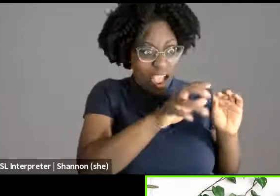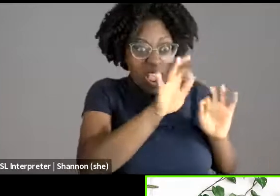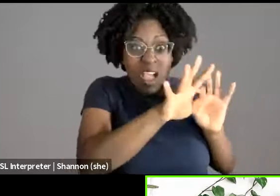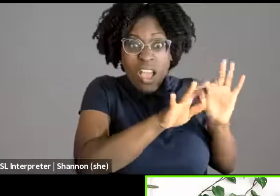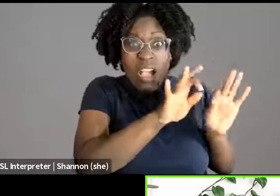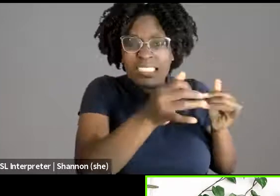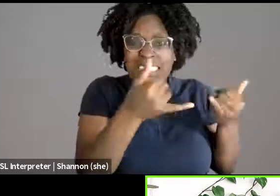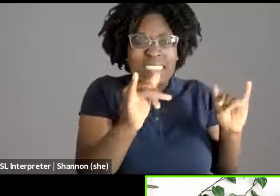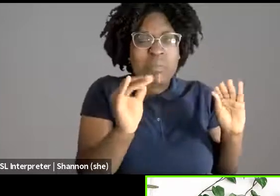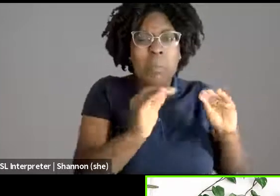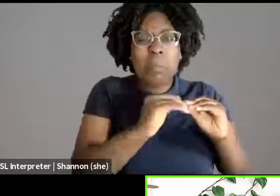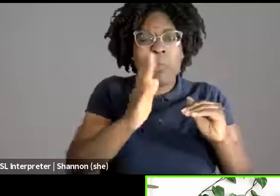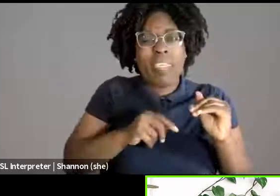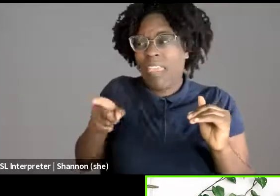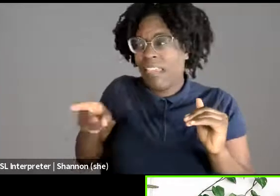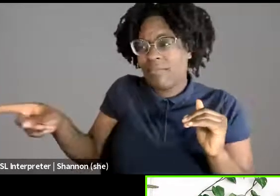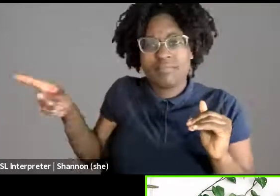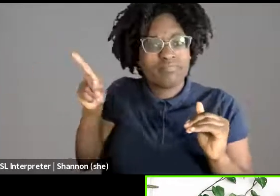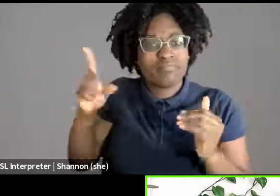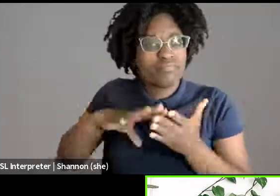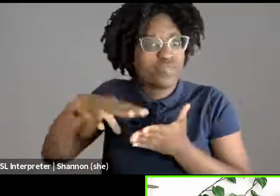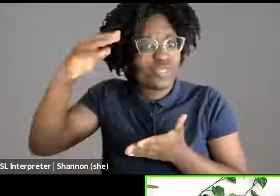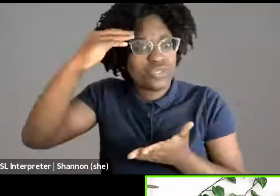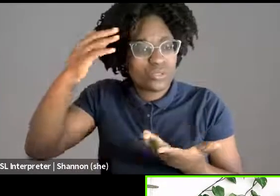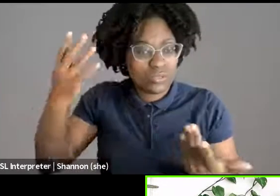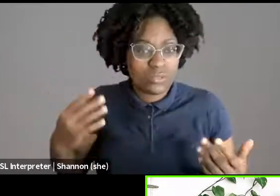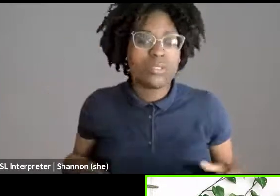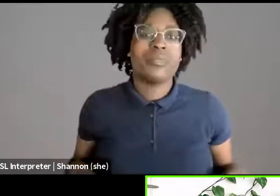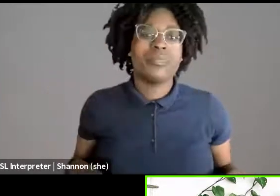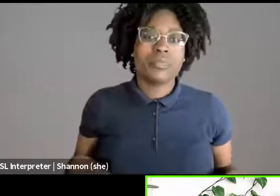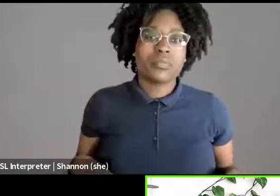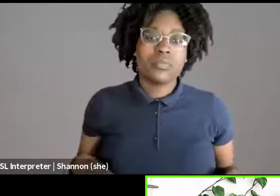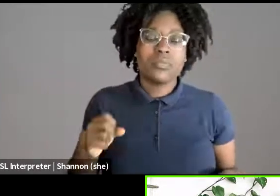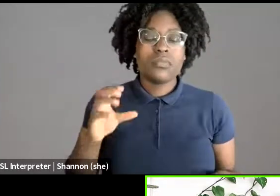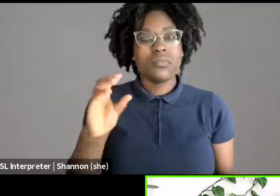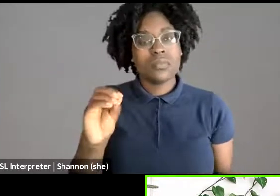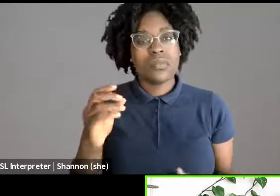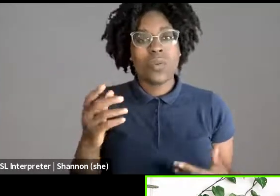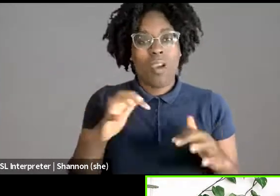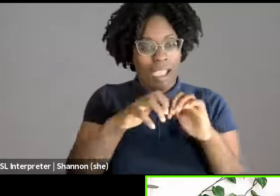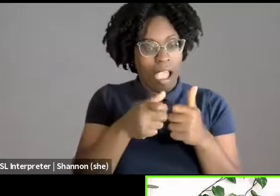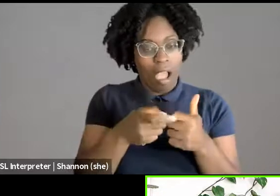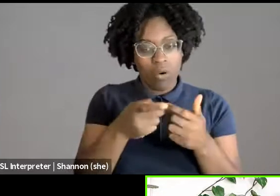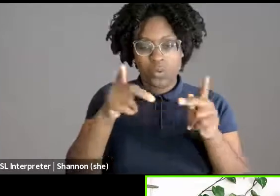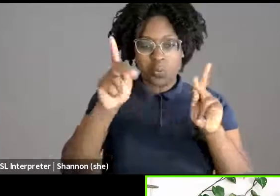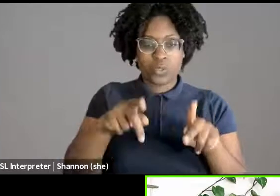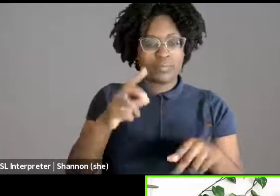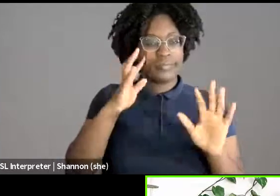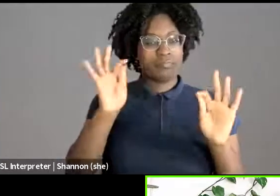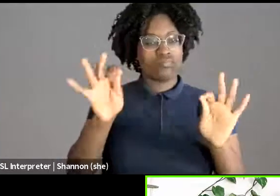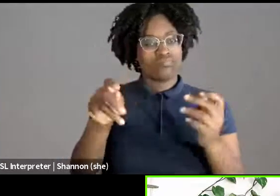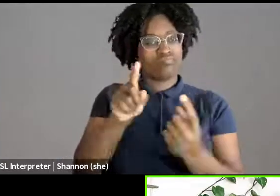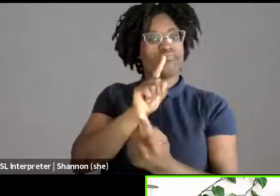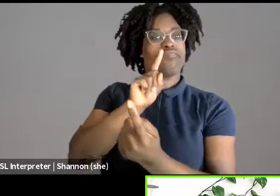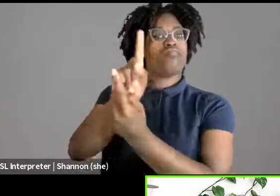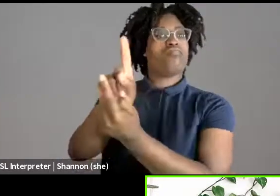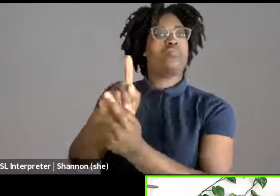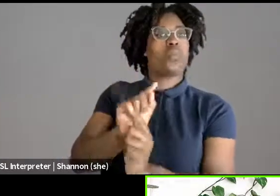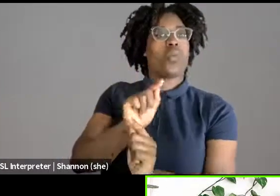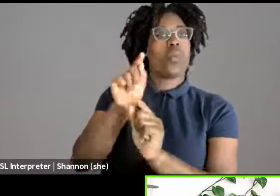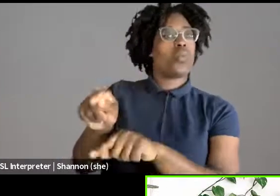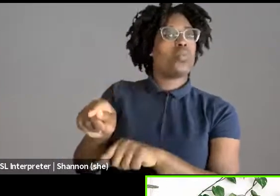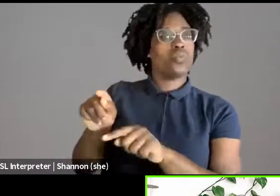books. So another way in terms of just approaching a tribe to work with them is understanding their leadership